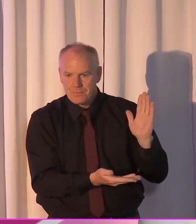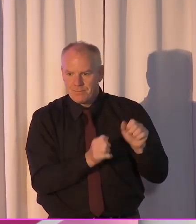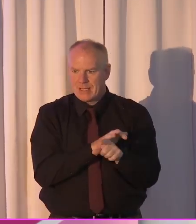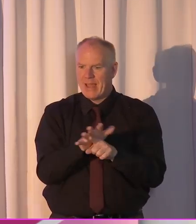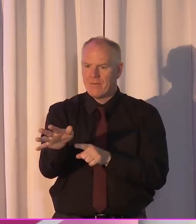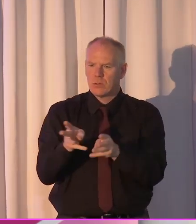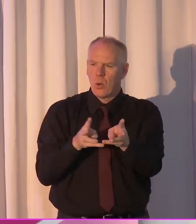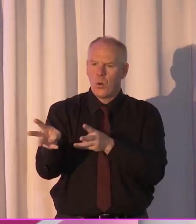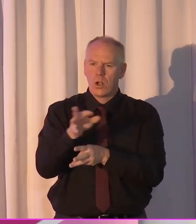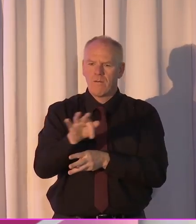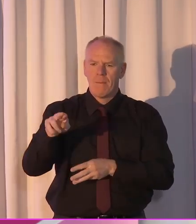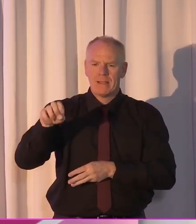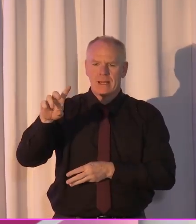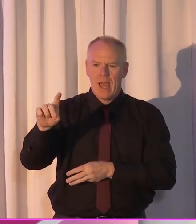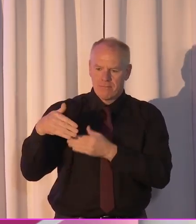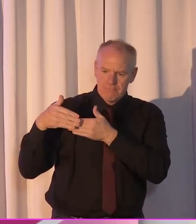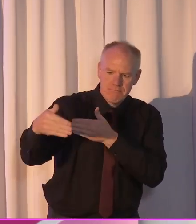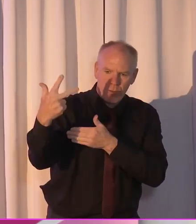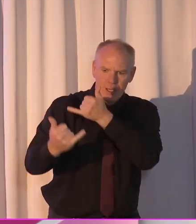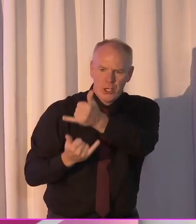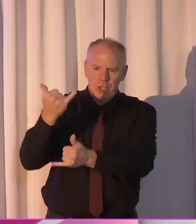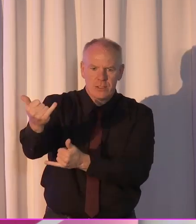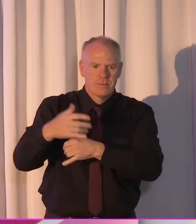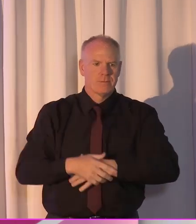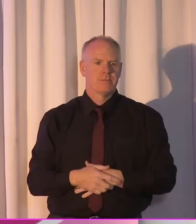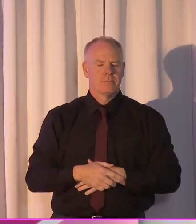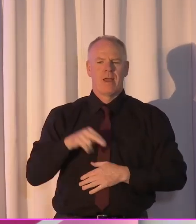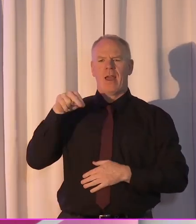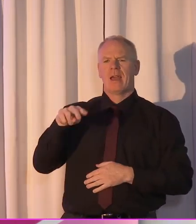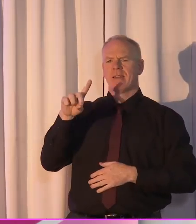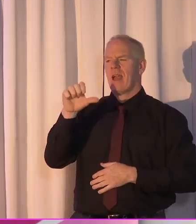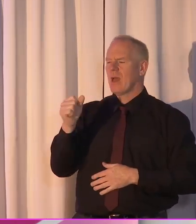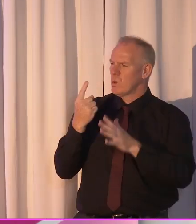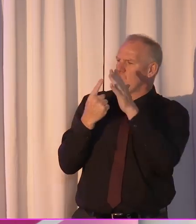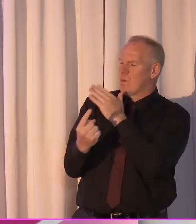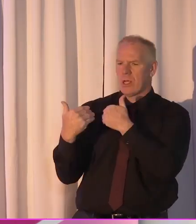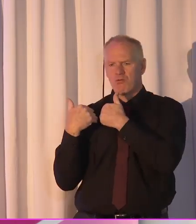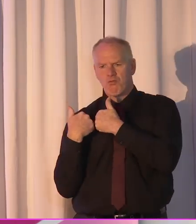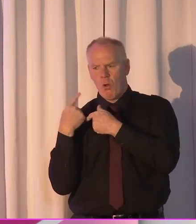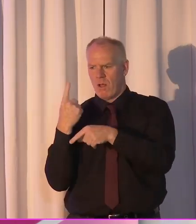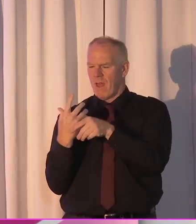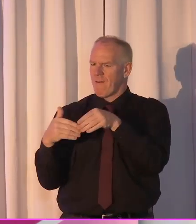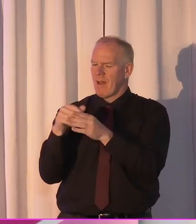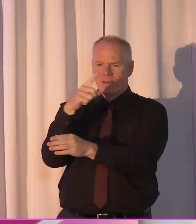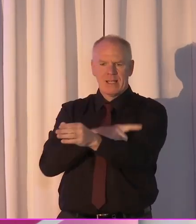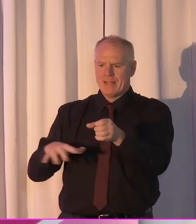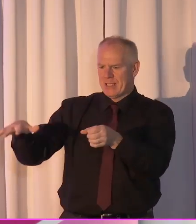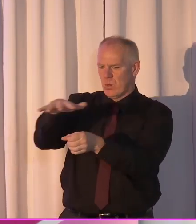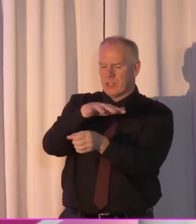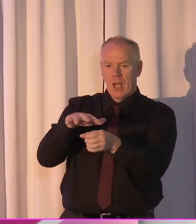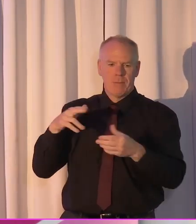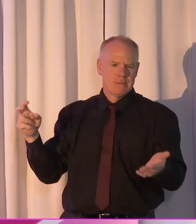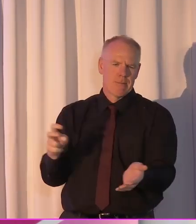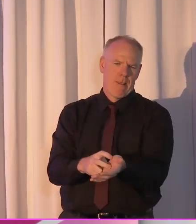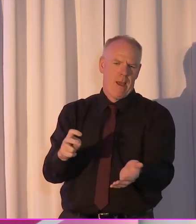of the organisation over the next 3 years. The NDA occupies a unique role in the disability landscape, and I am